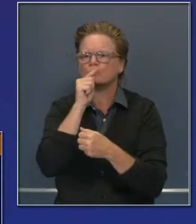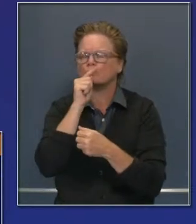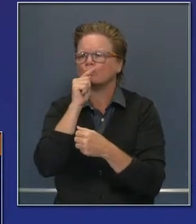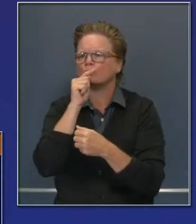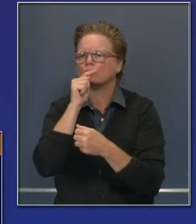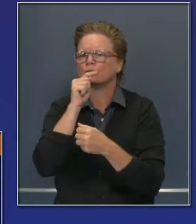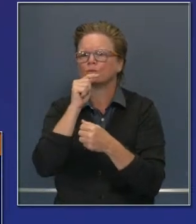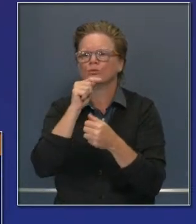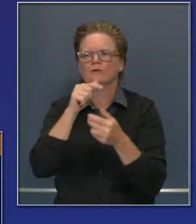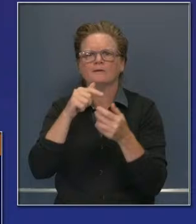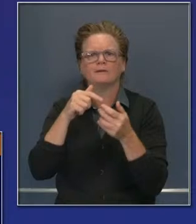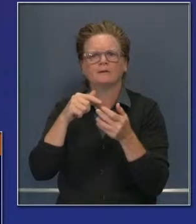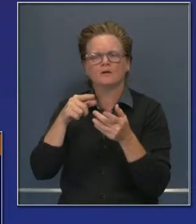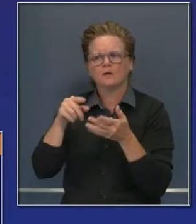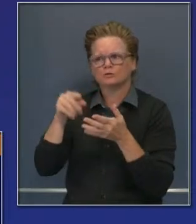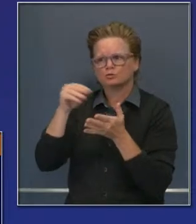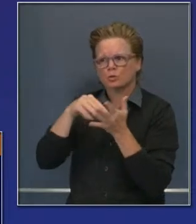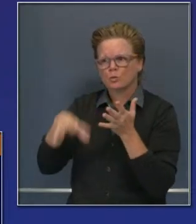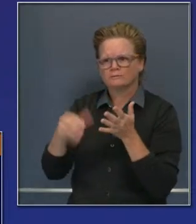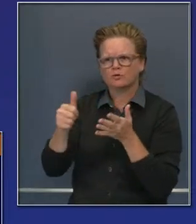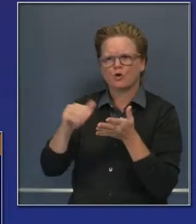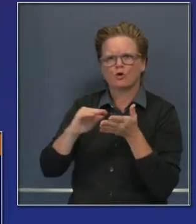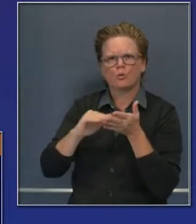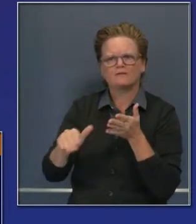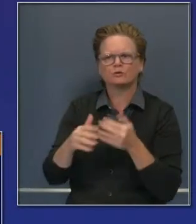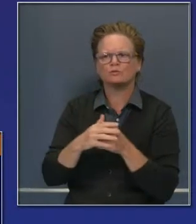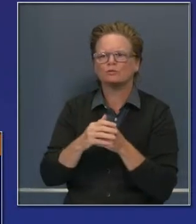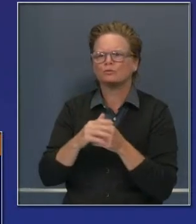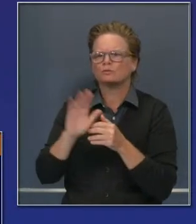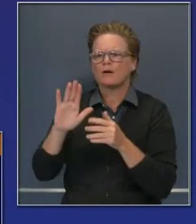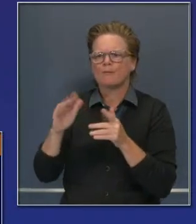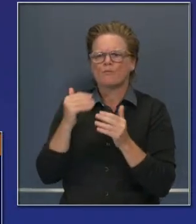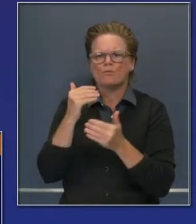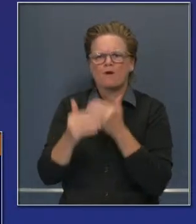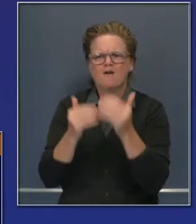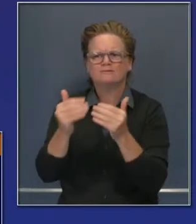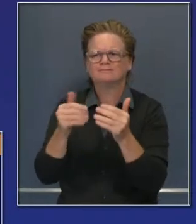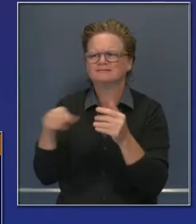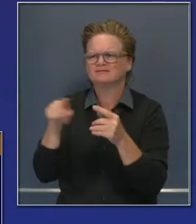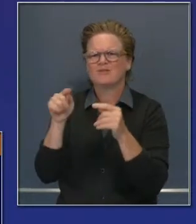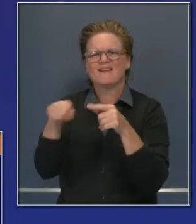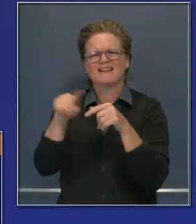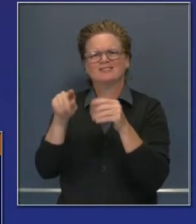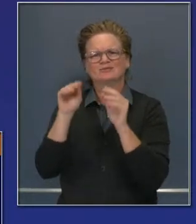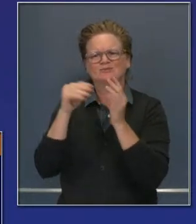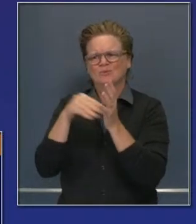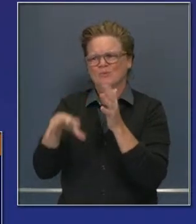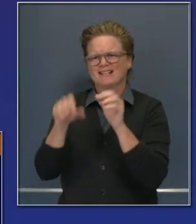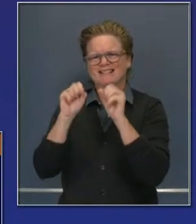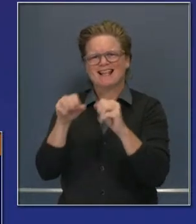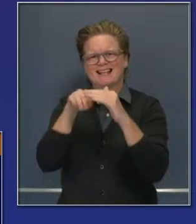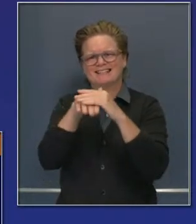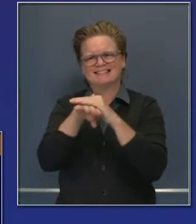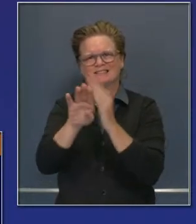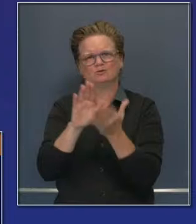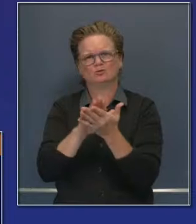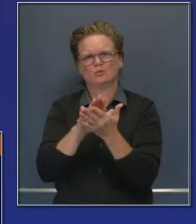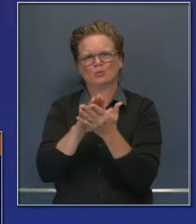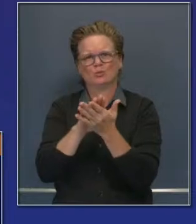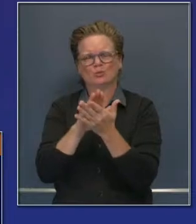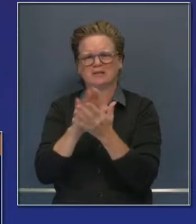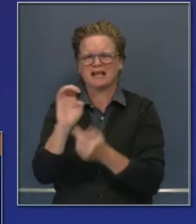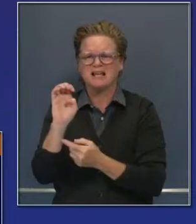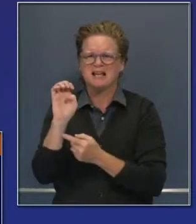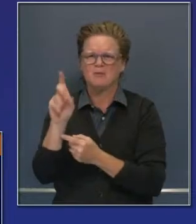of students and progress towards getting people back in-person education, making sure that not only the kids are safe, but